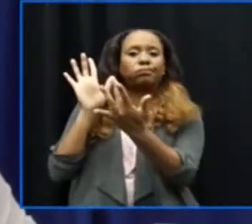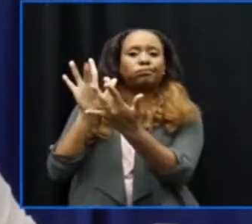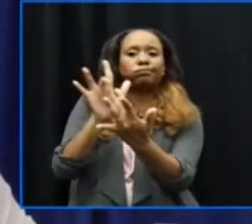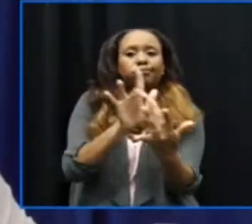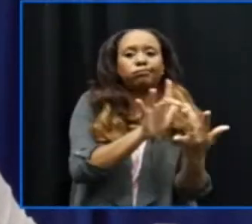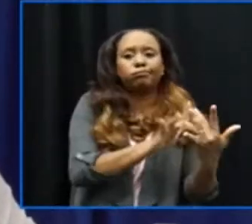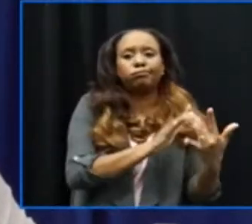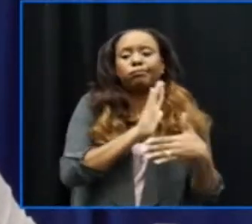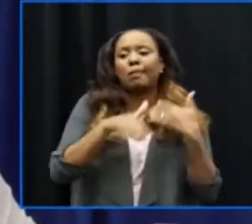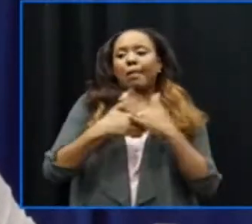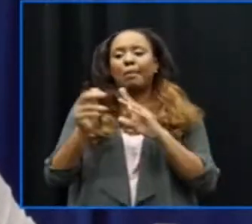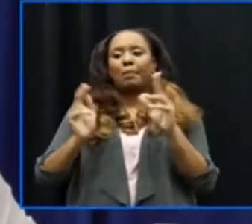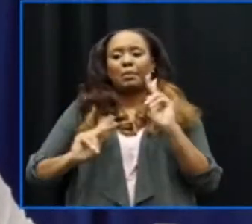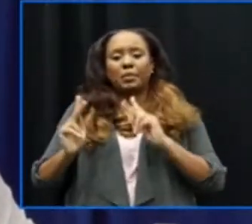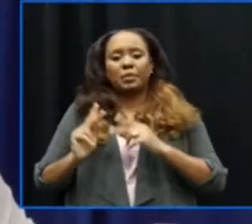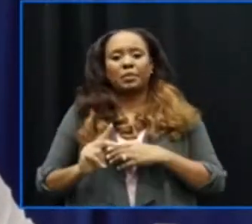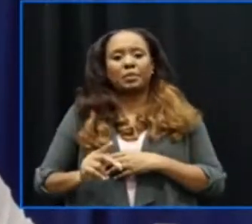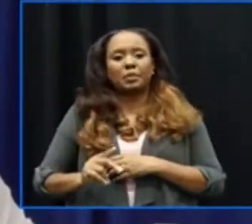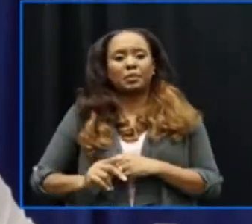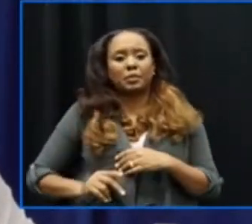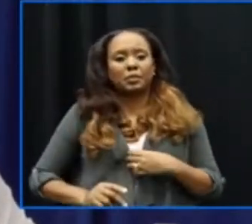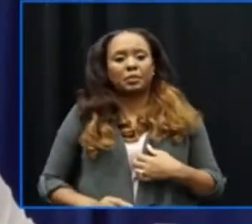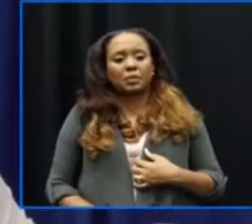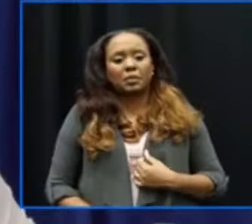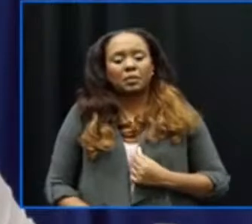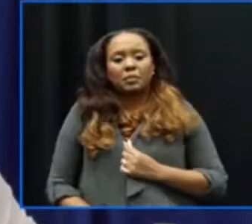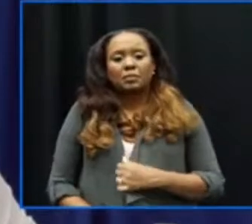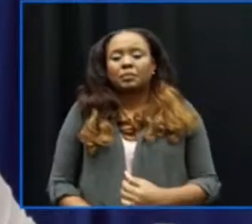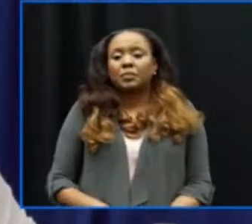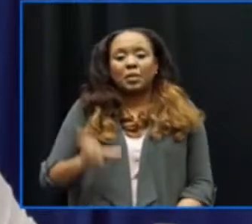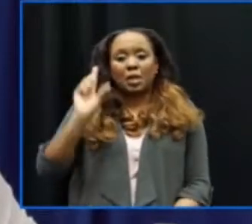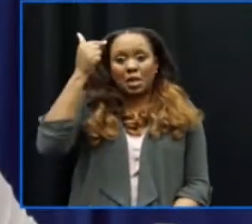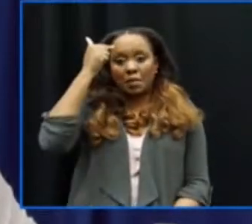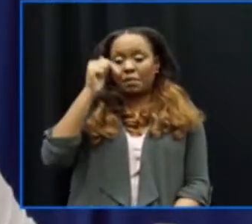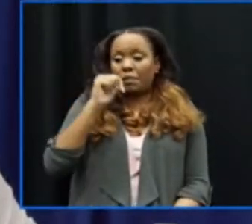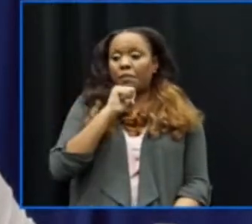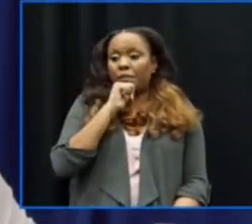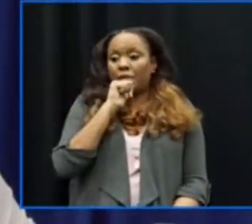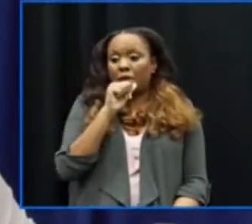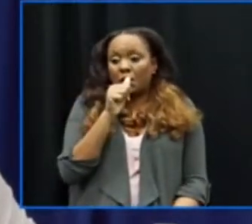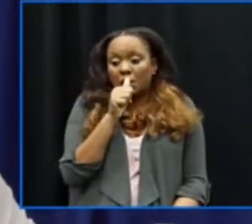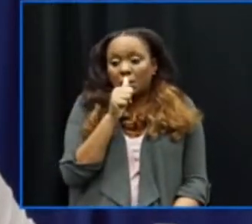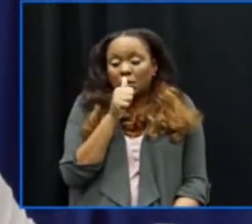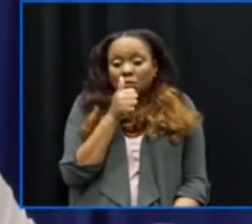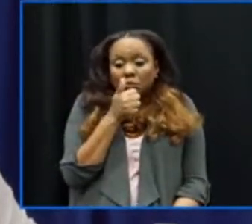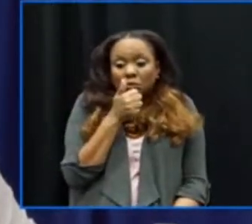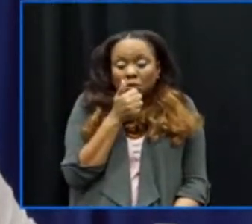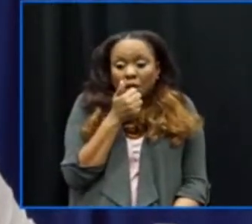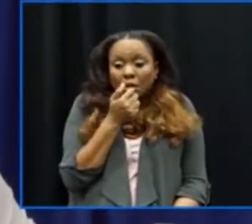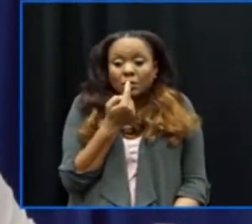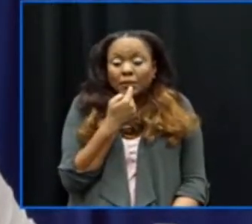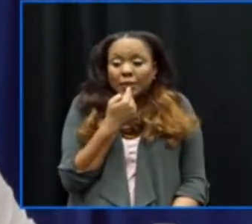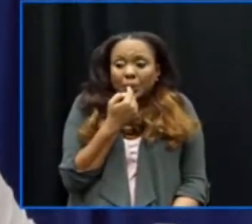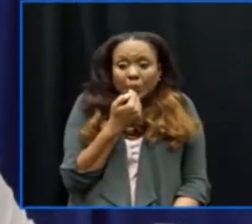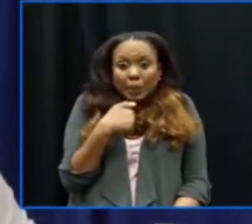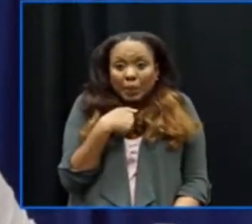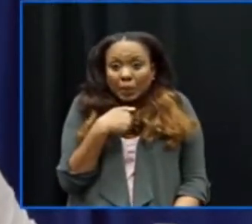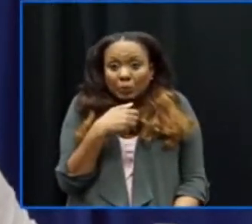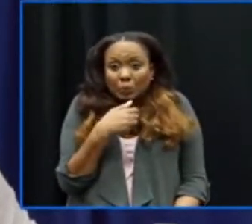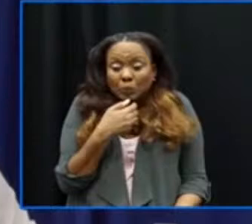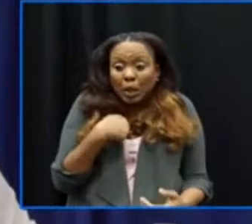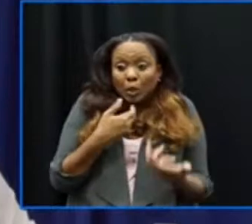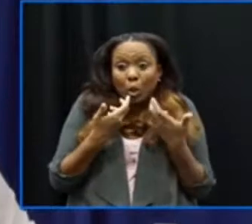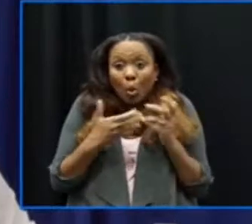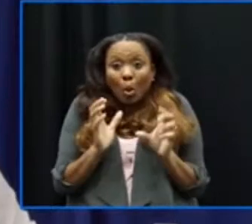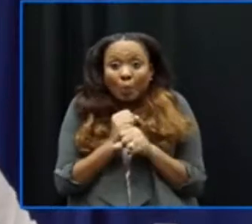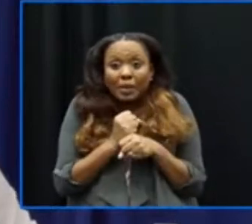early. The government will not shy away from making the decisions, but like with every family, we need to open up and